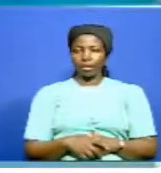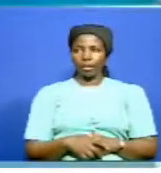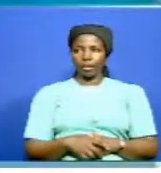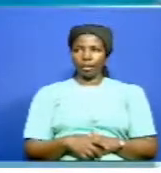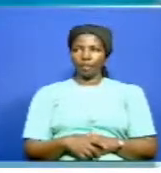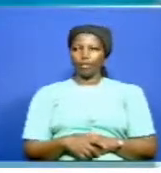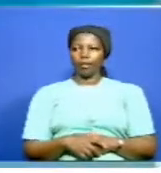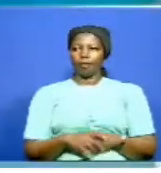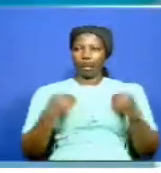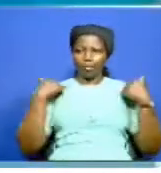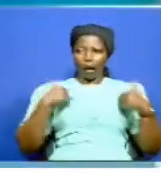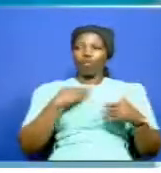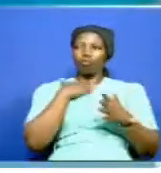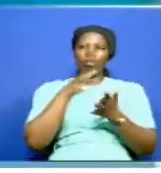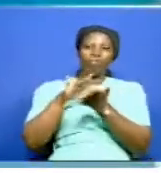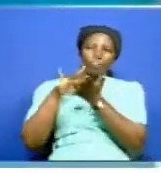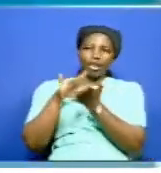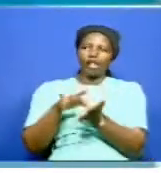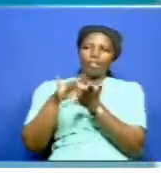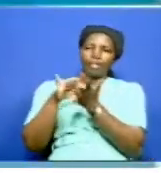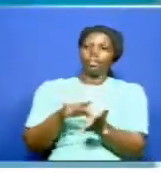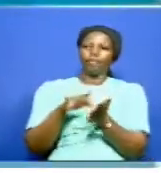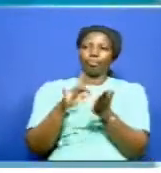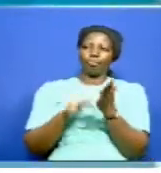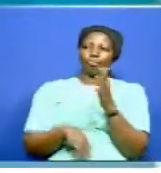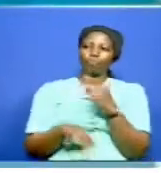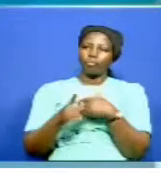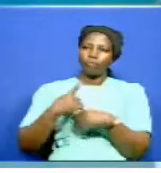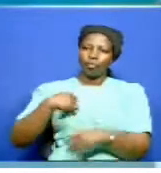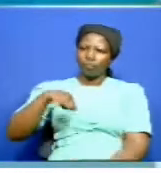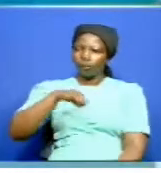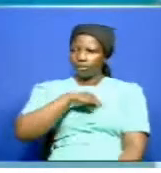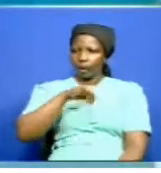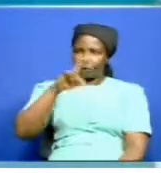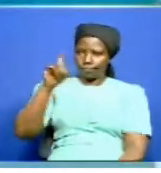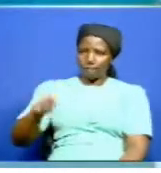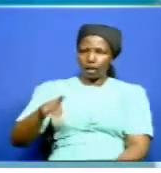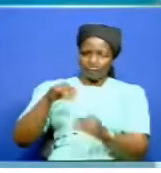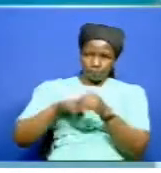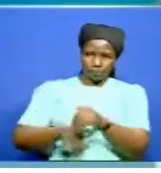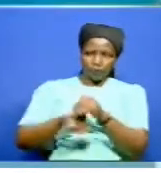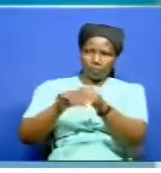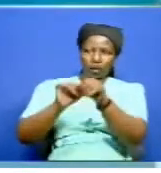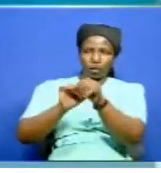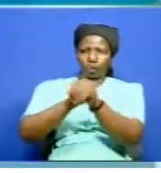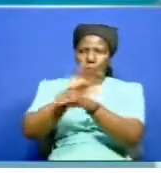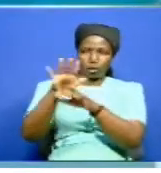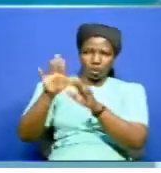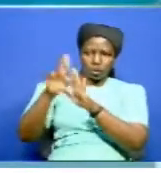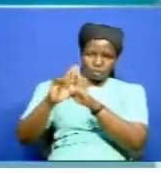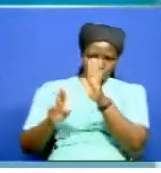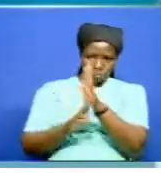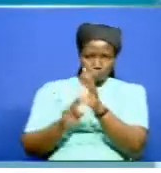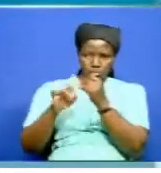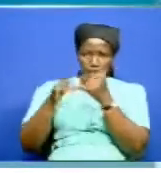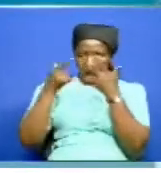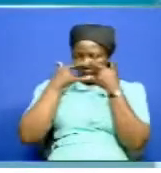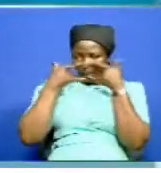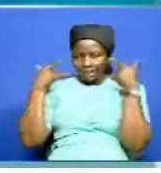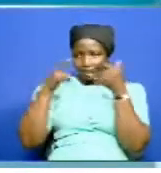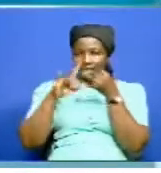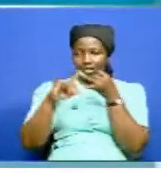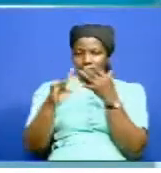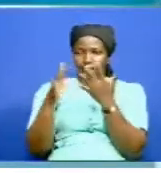to emphasize is that we have to adhere to the COVID protocols, the masking, the sanitizing,